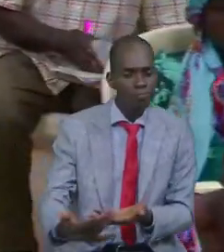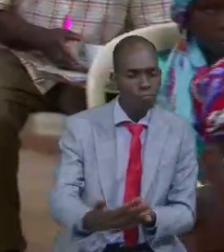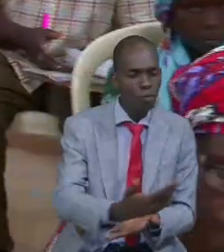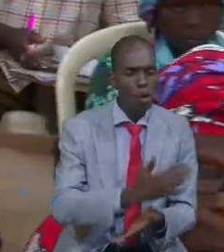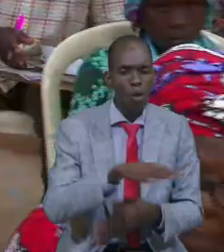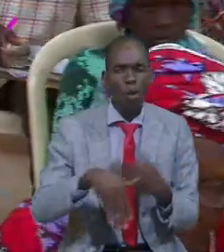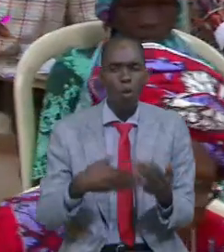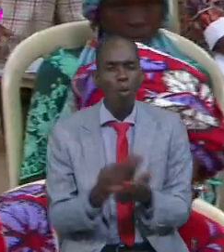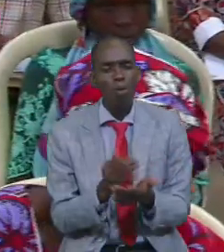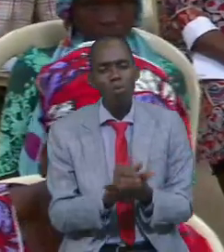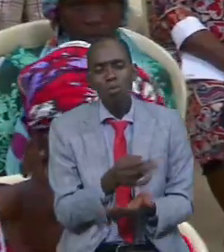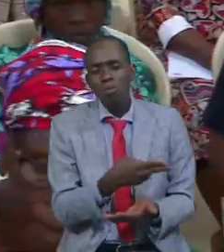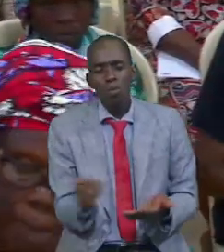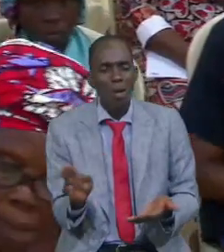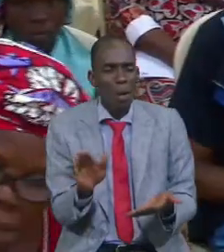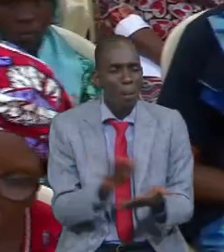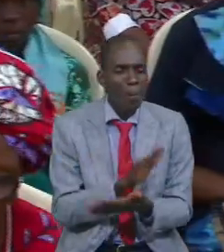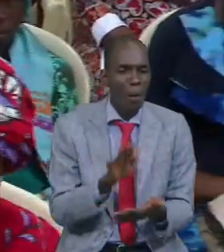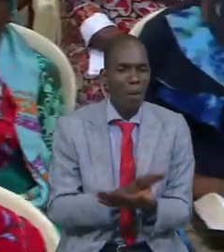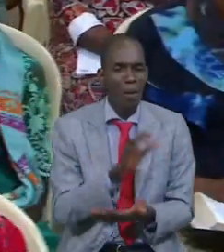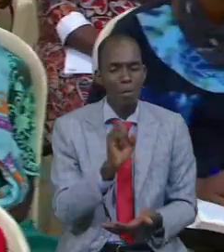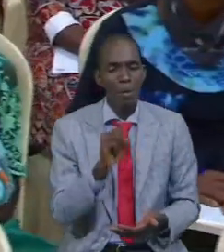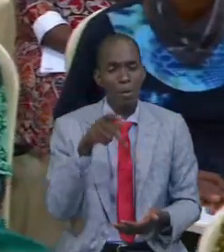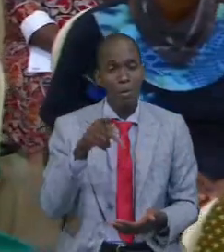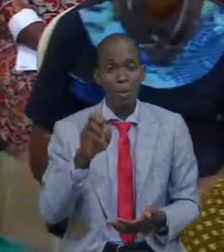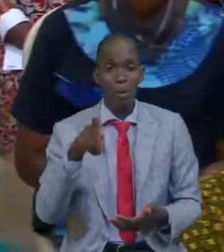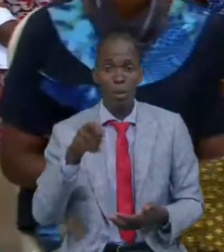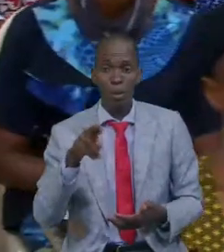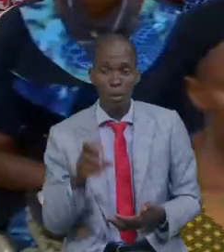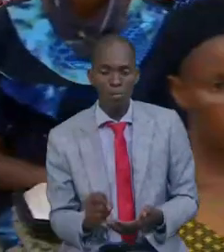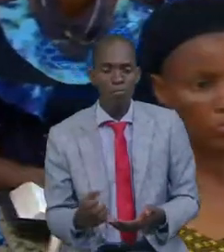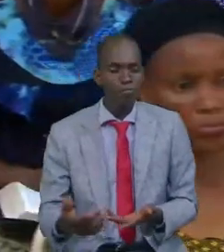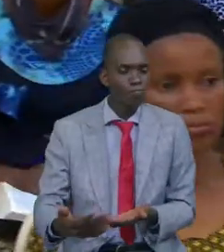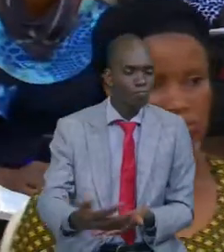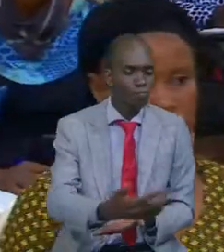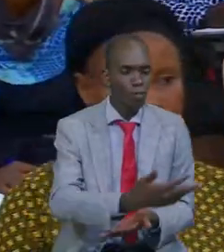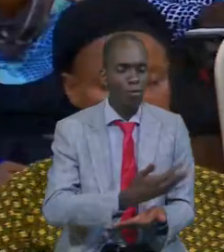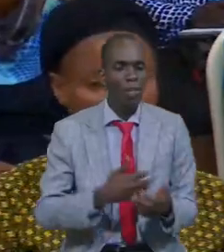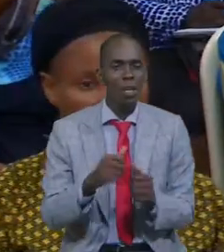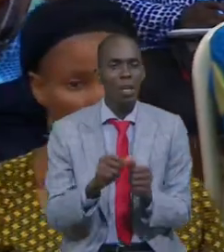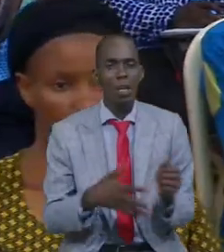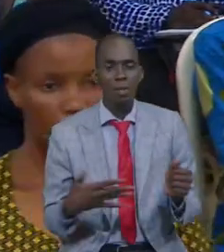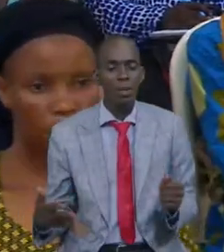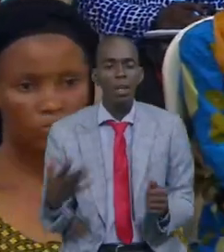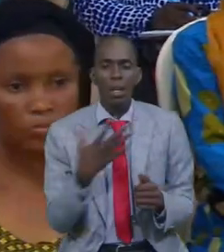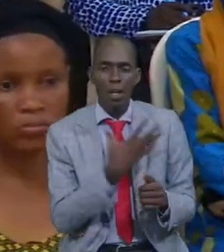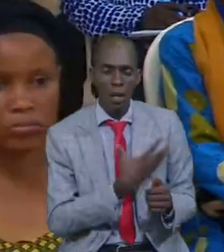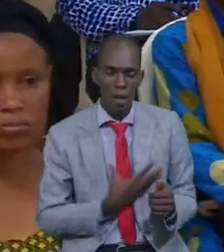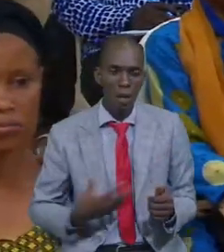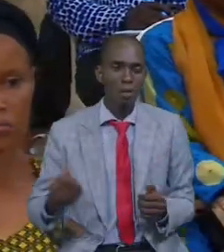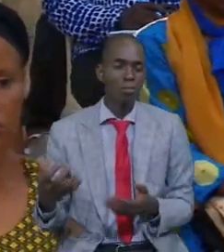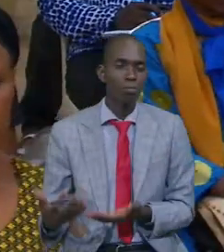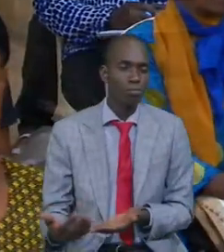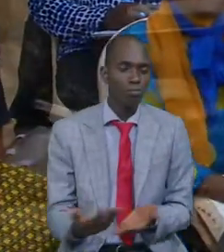cuts of paper, strands of paper, and thrown away sheets of paper. And then he runs them through